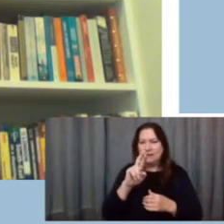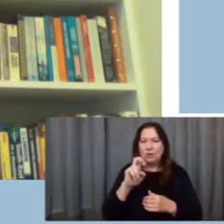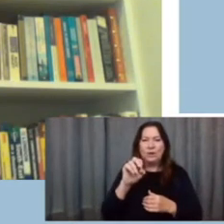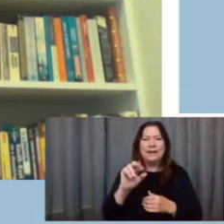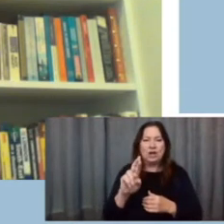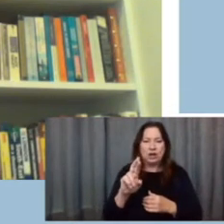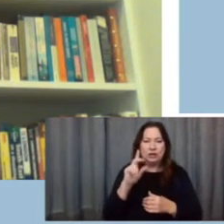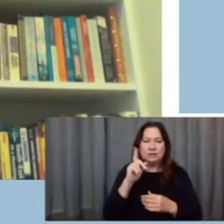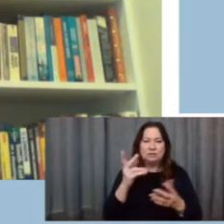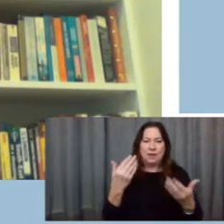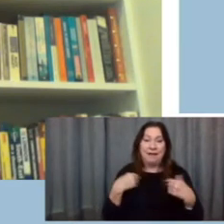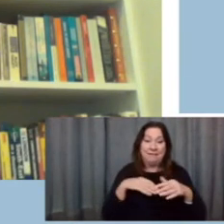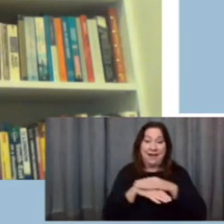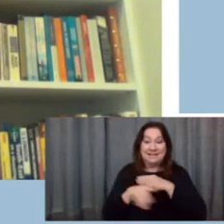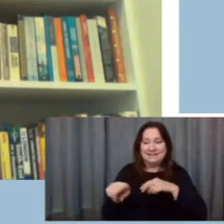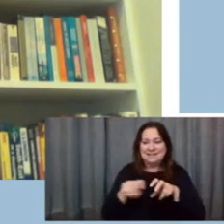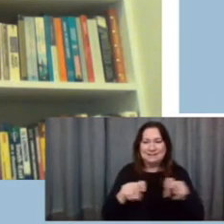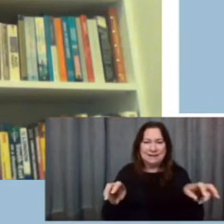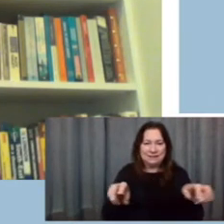this panel,